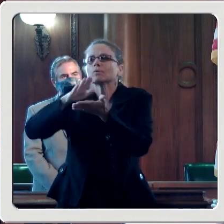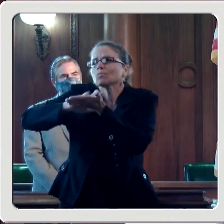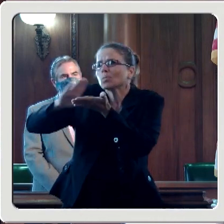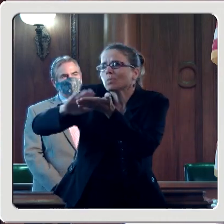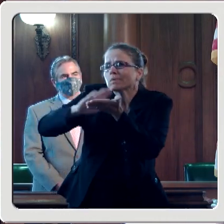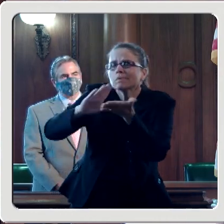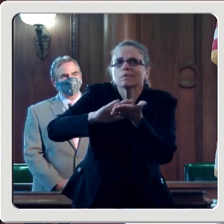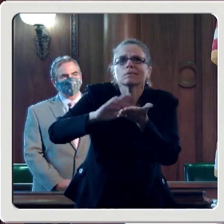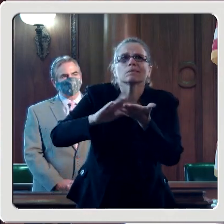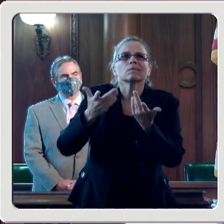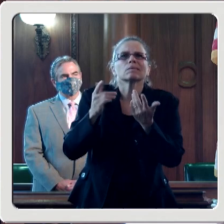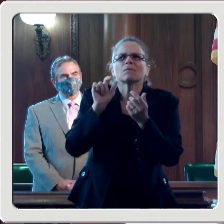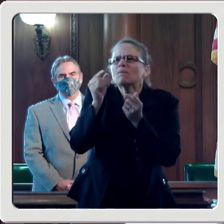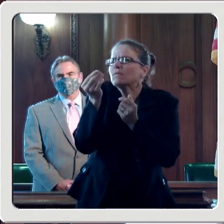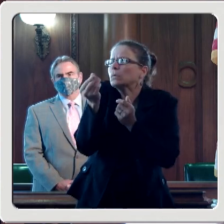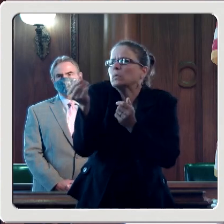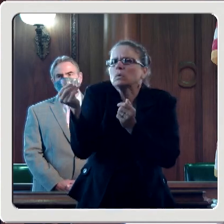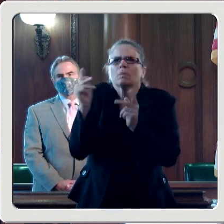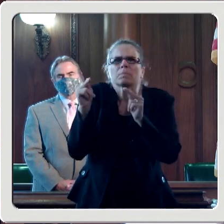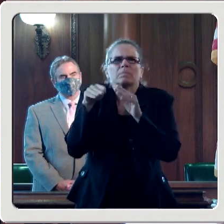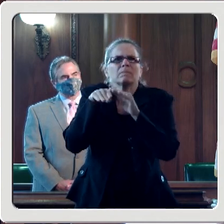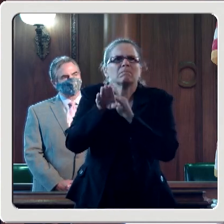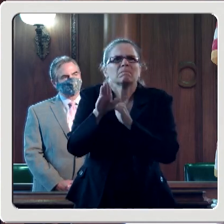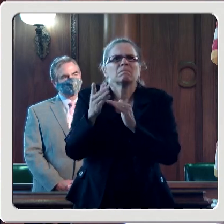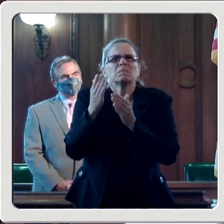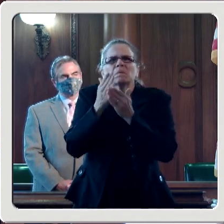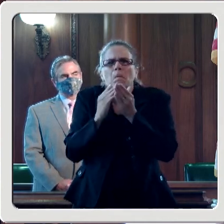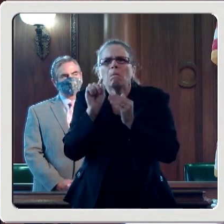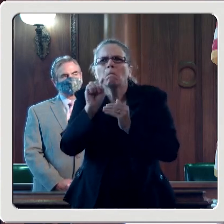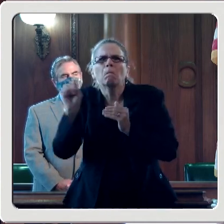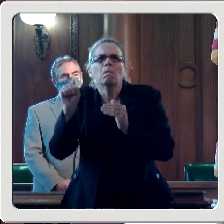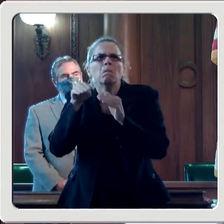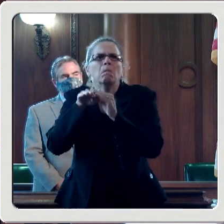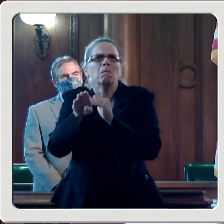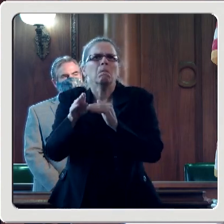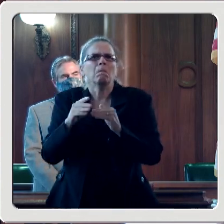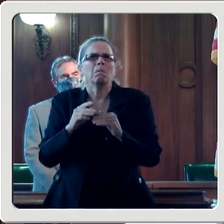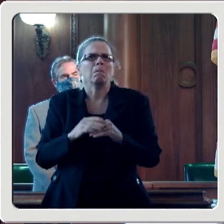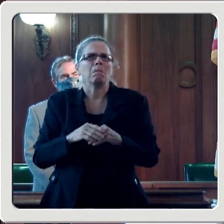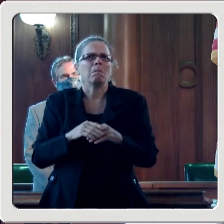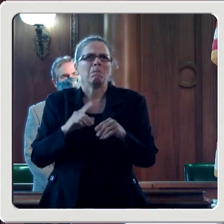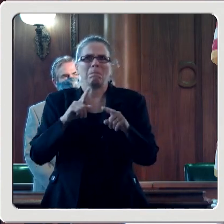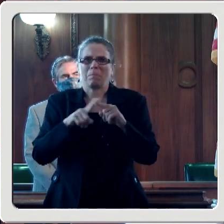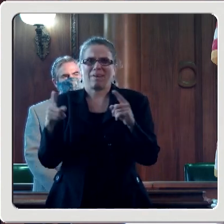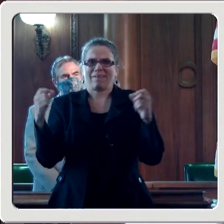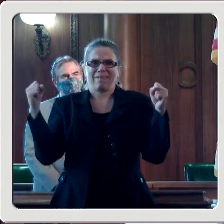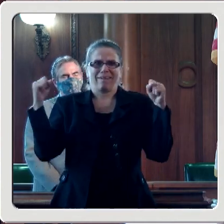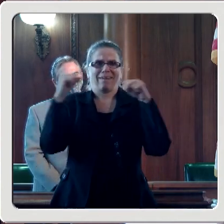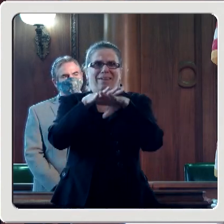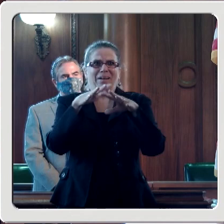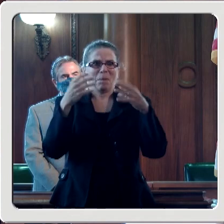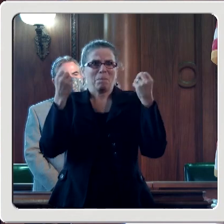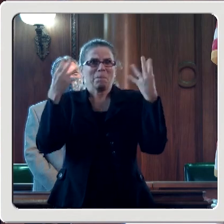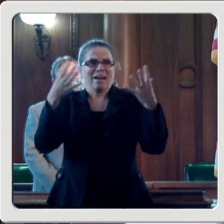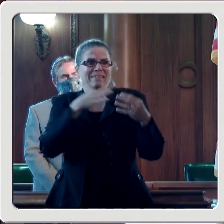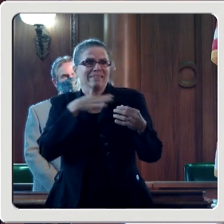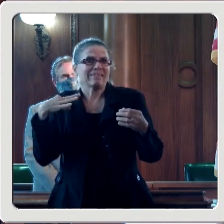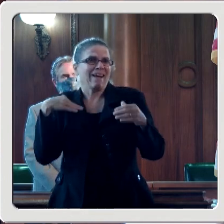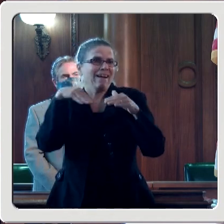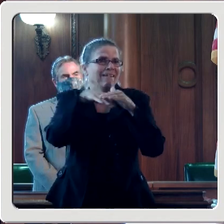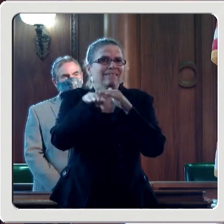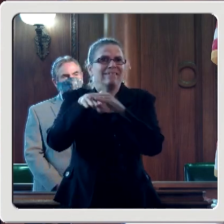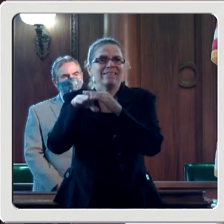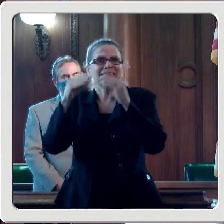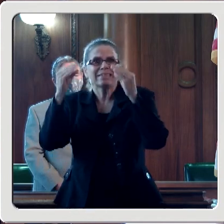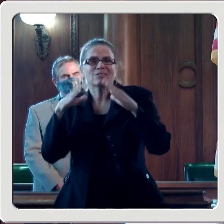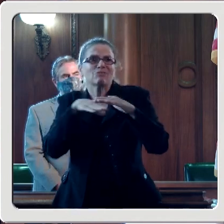disinfecting. There are some staff in the schools. But to bring large groups into the schools right now, before we finish this building